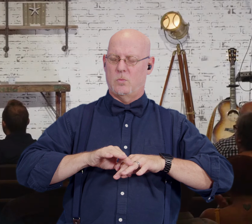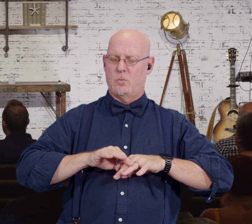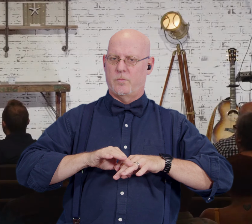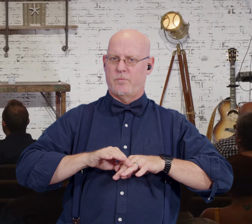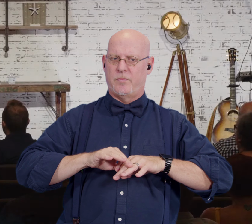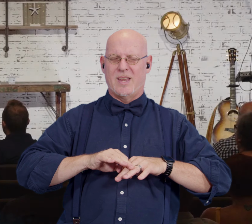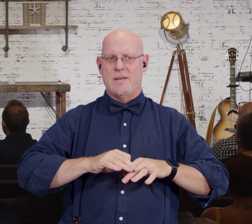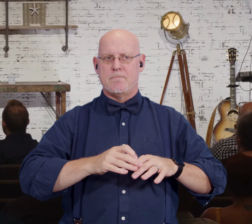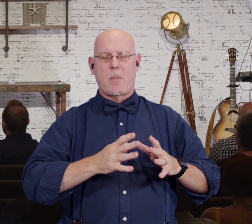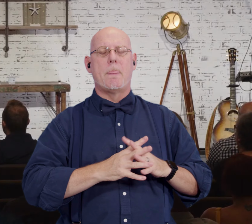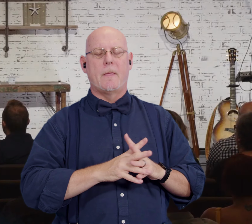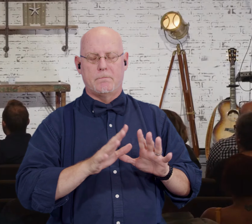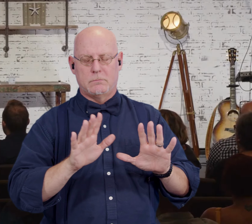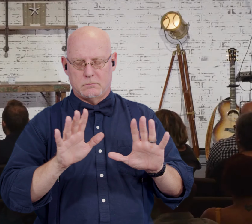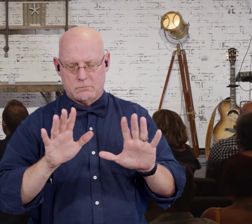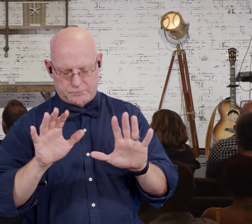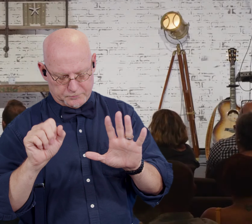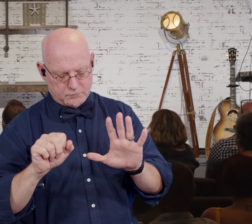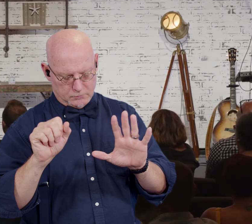Like